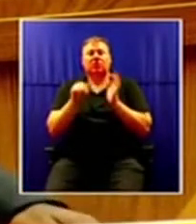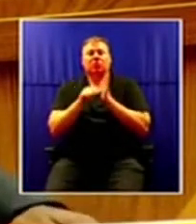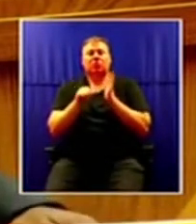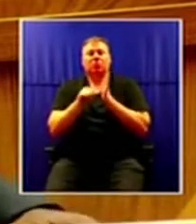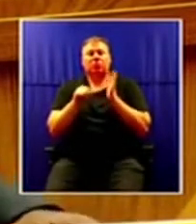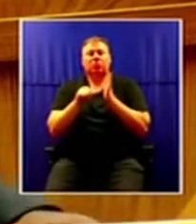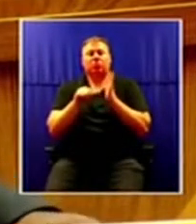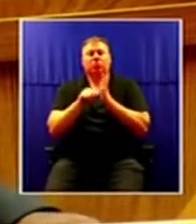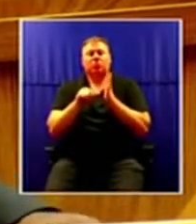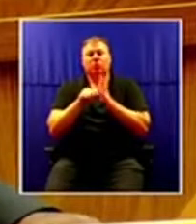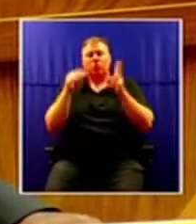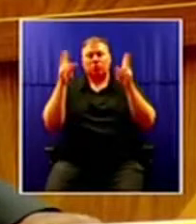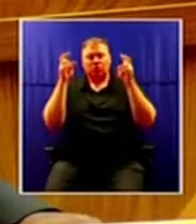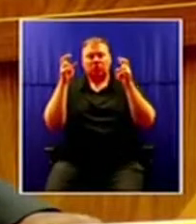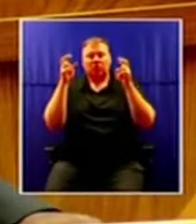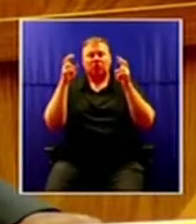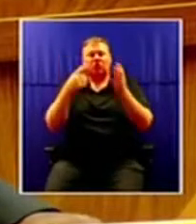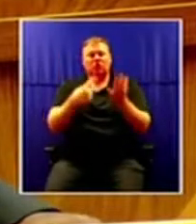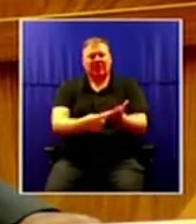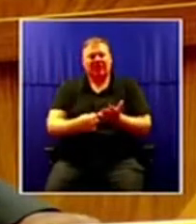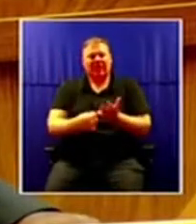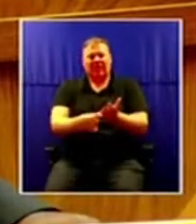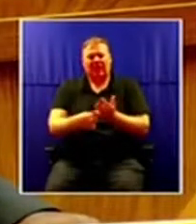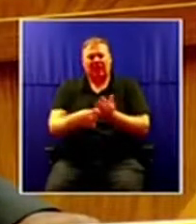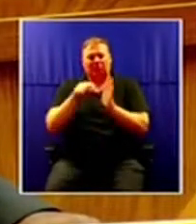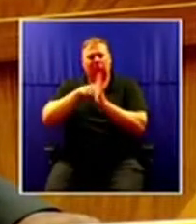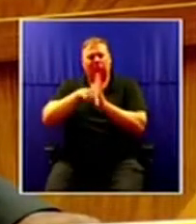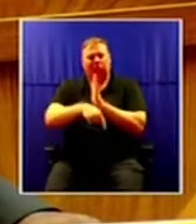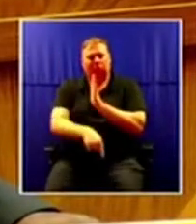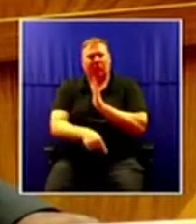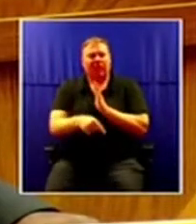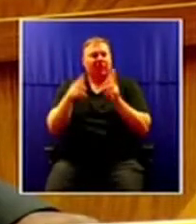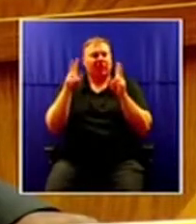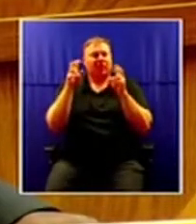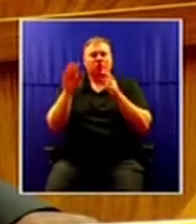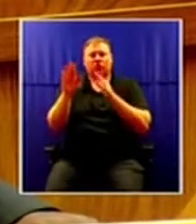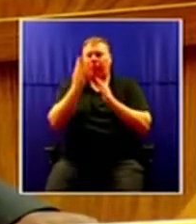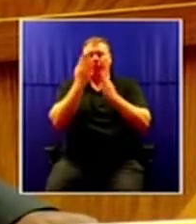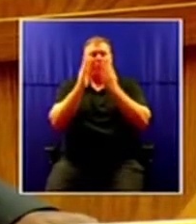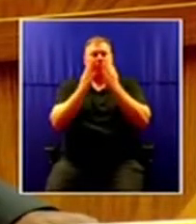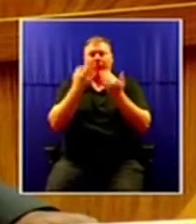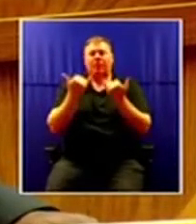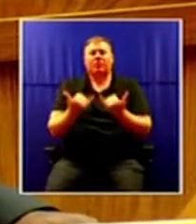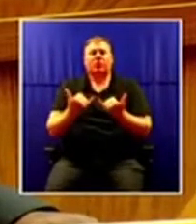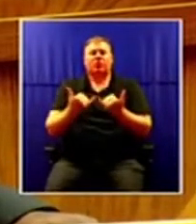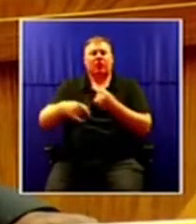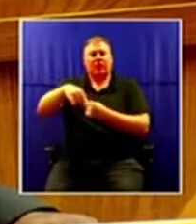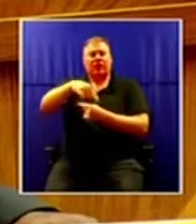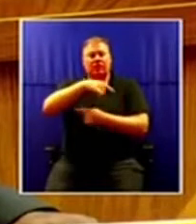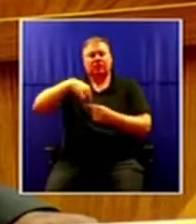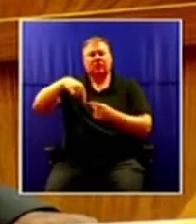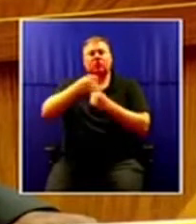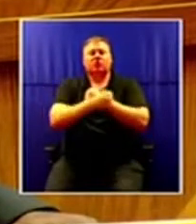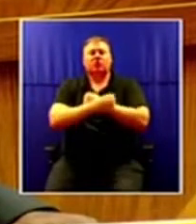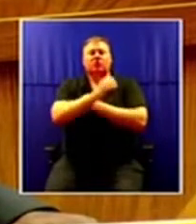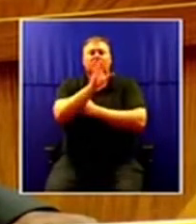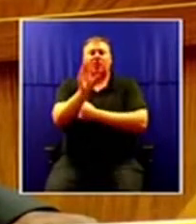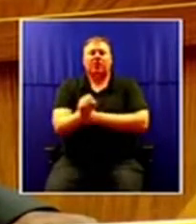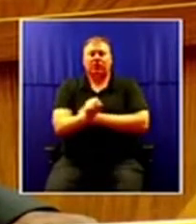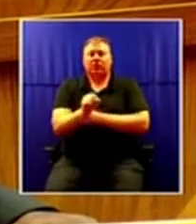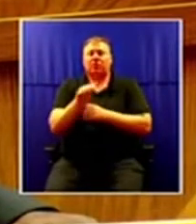national importance, issues that we are facing today. We welcome the many